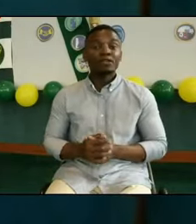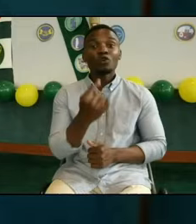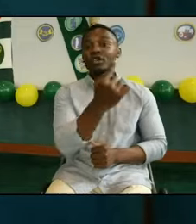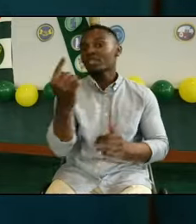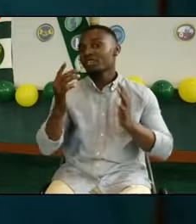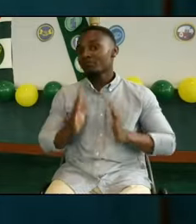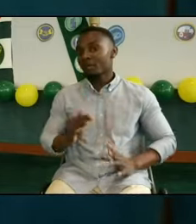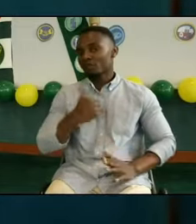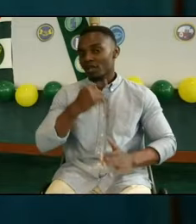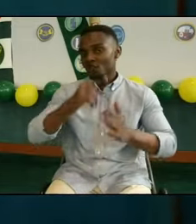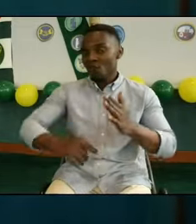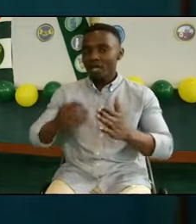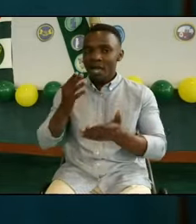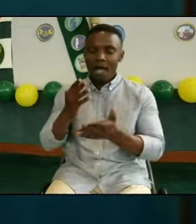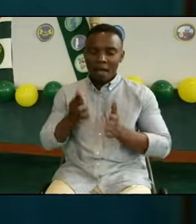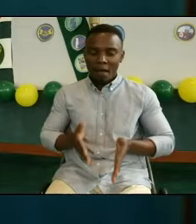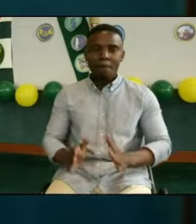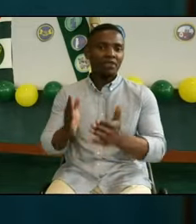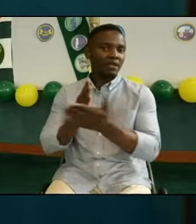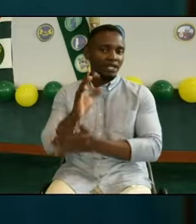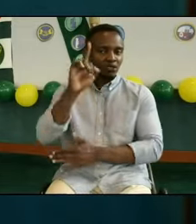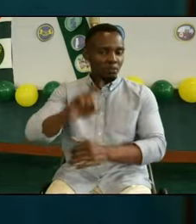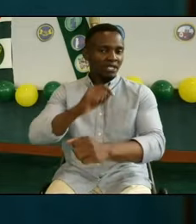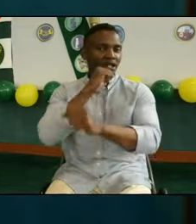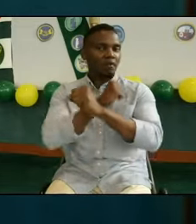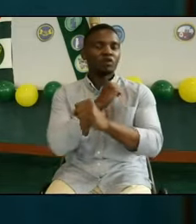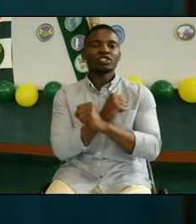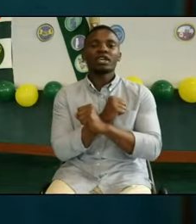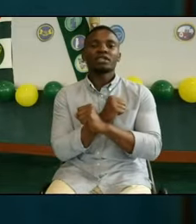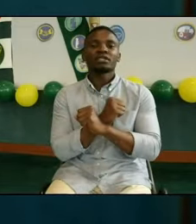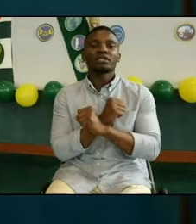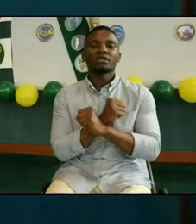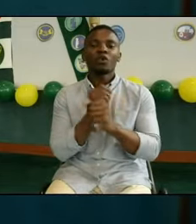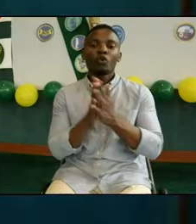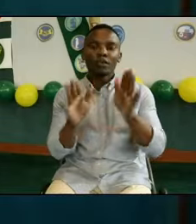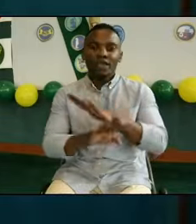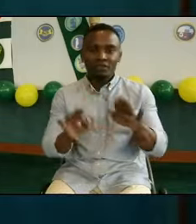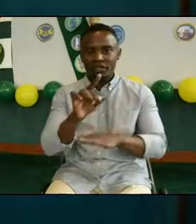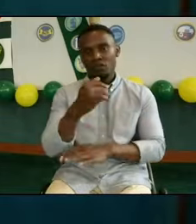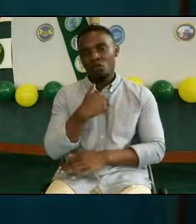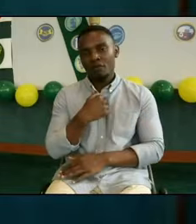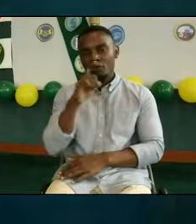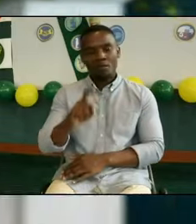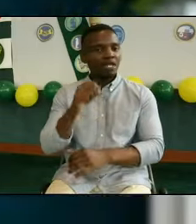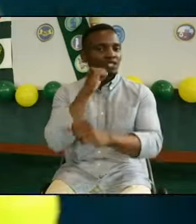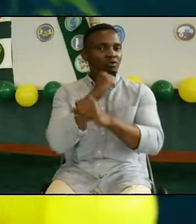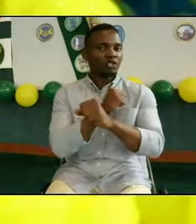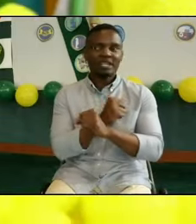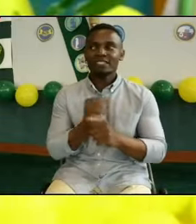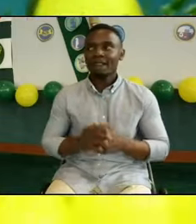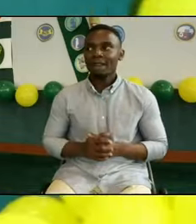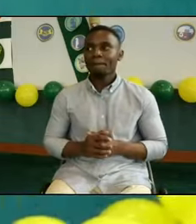us here has a birthright. And let us protect our birthright with all our might and with all our heart, our prayers. Praise the